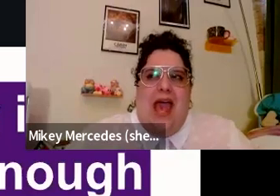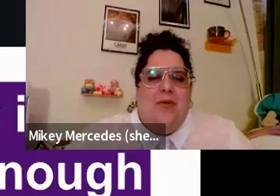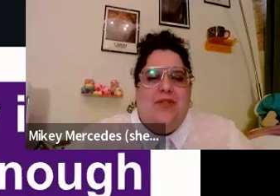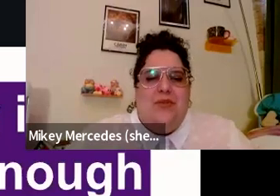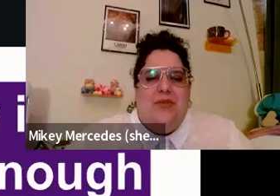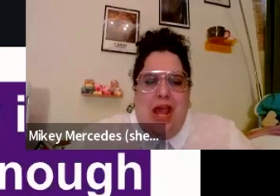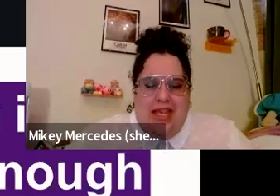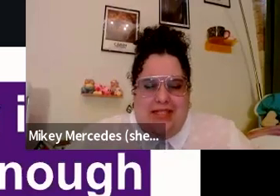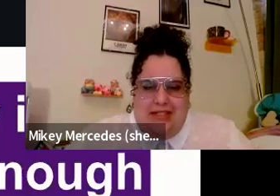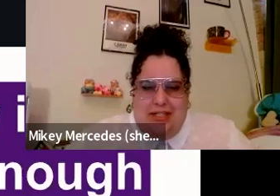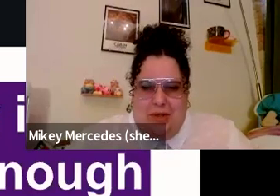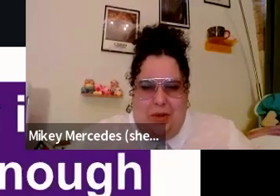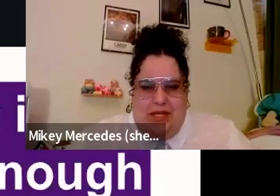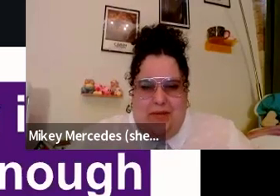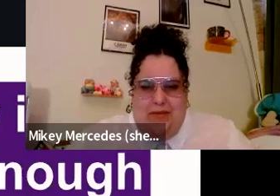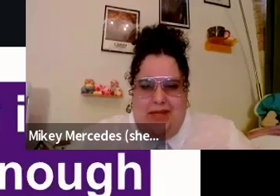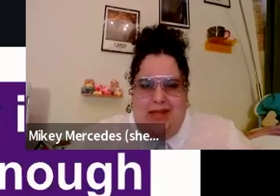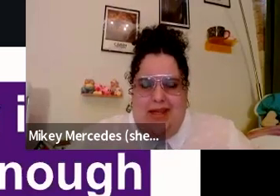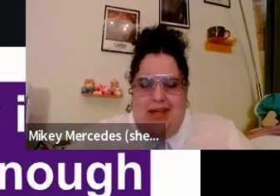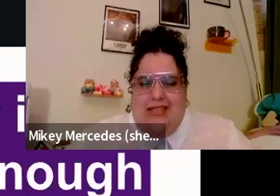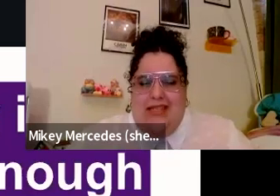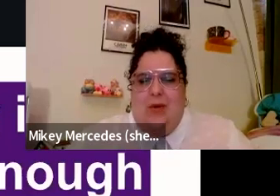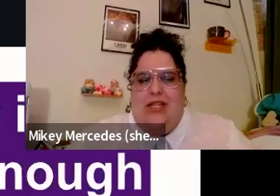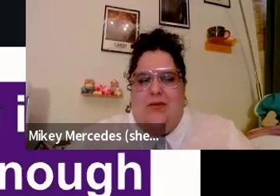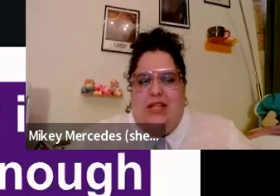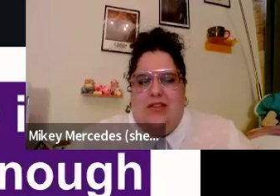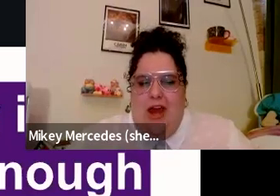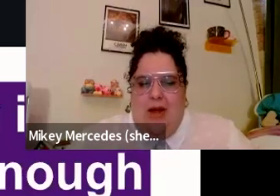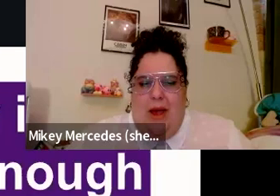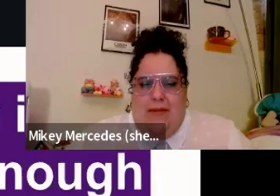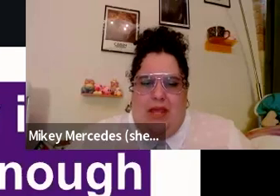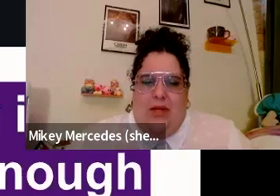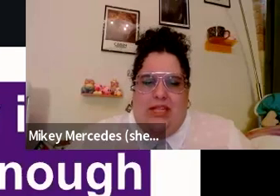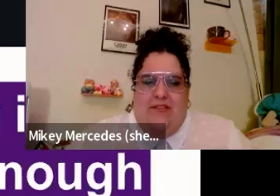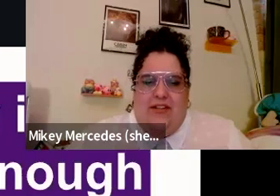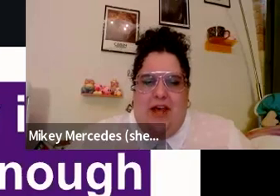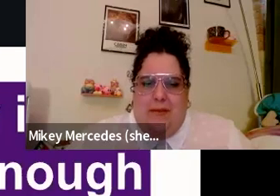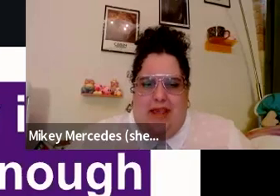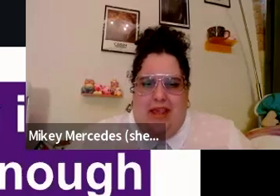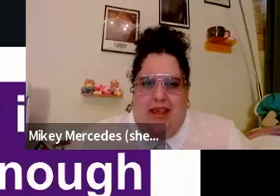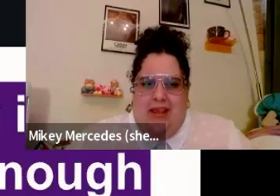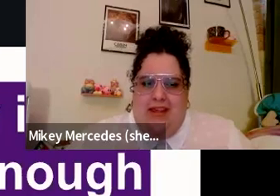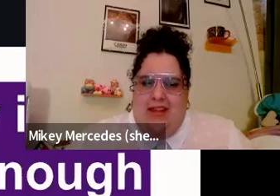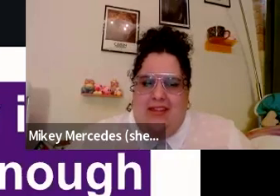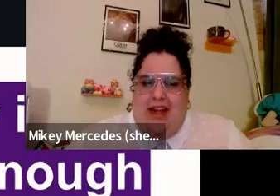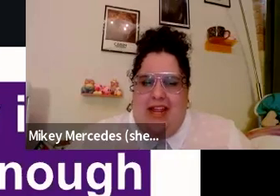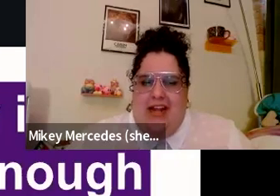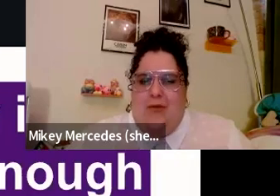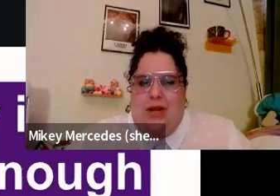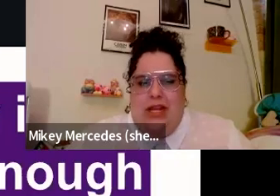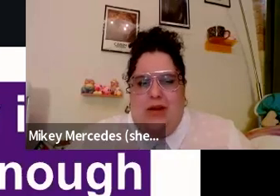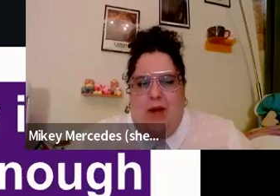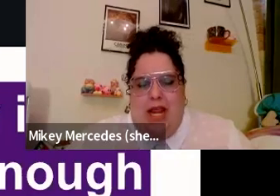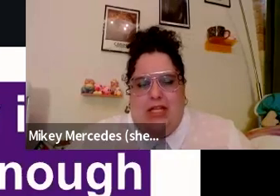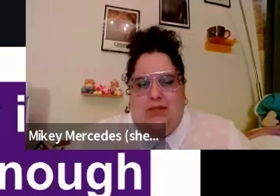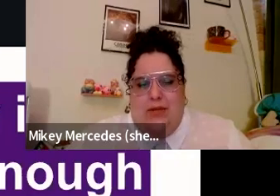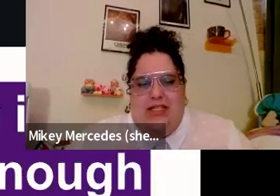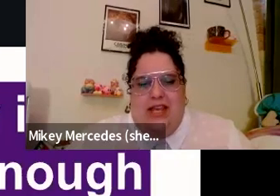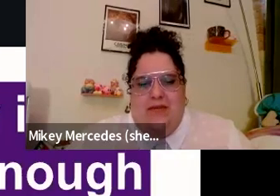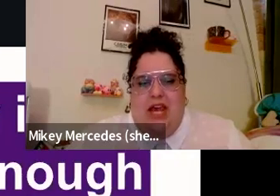discusses her experience trying to get a protection from abuse order after an instance of domestic violence,